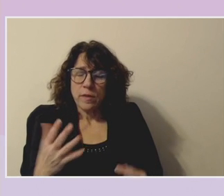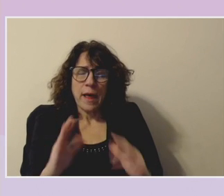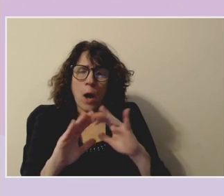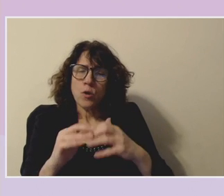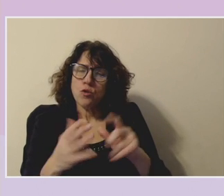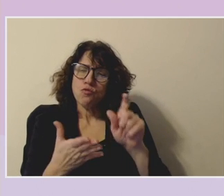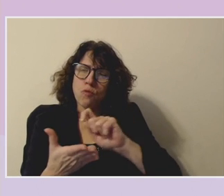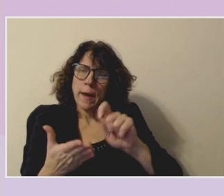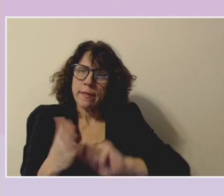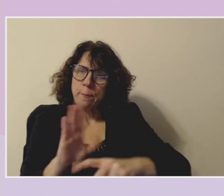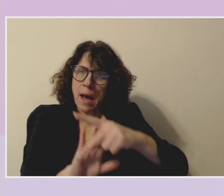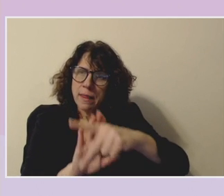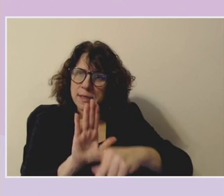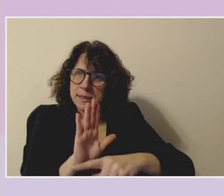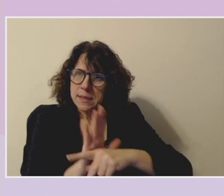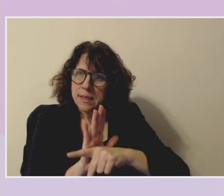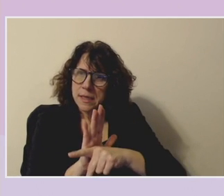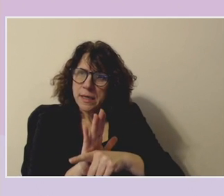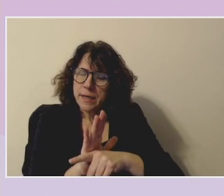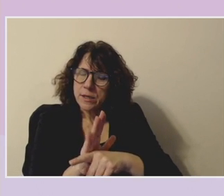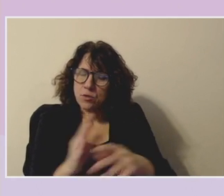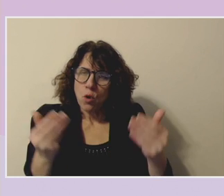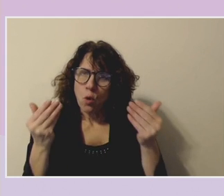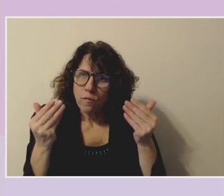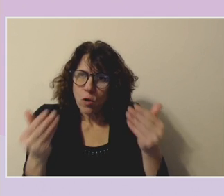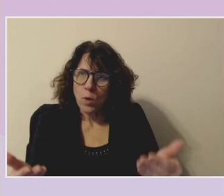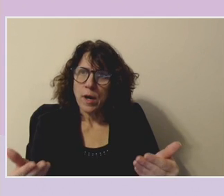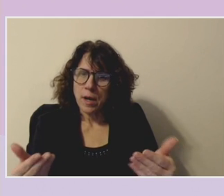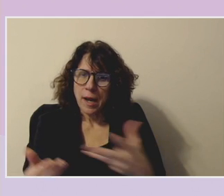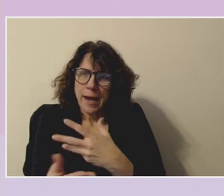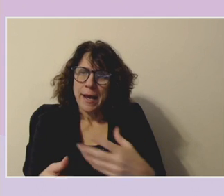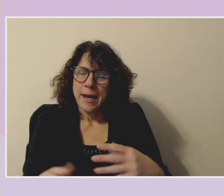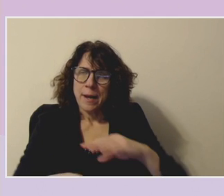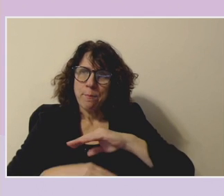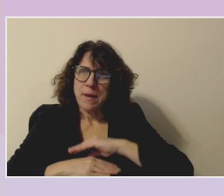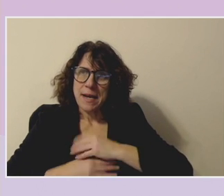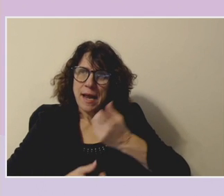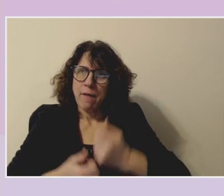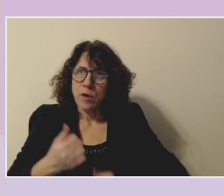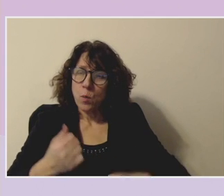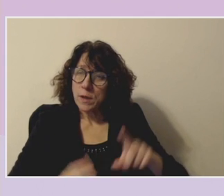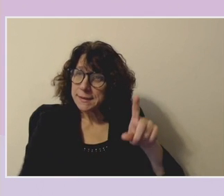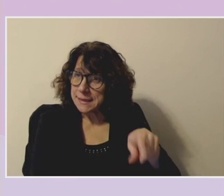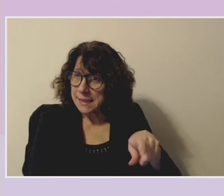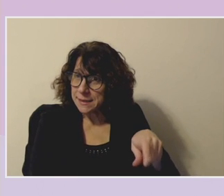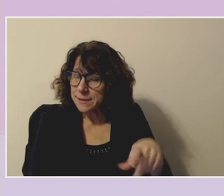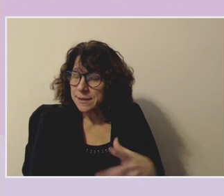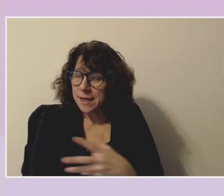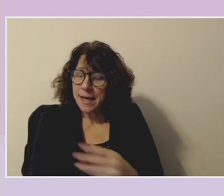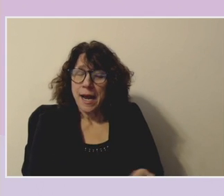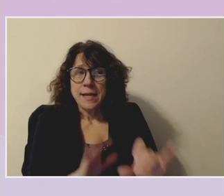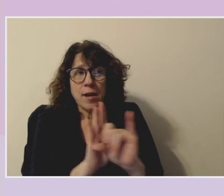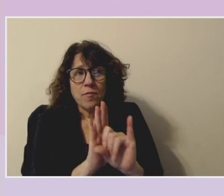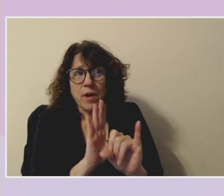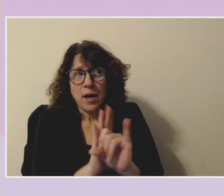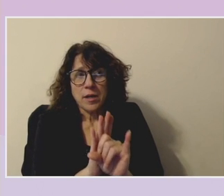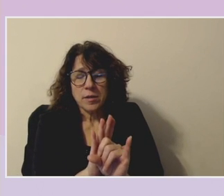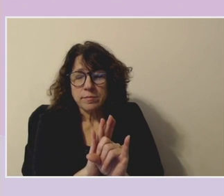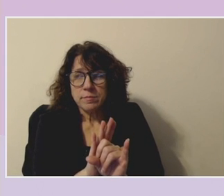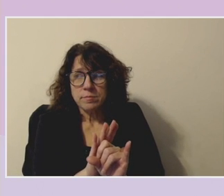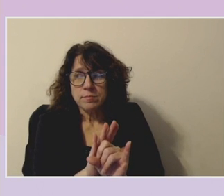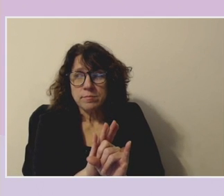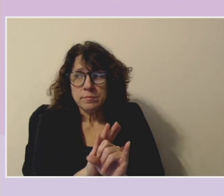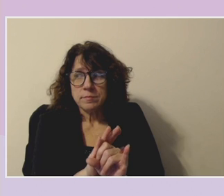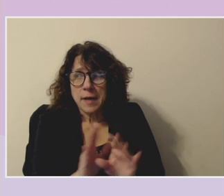in order to move this forward and meet everyone's needs and identify how to do